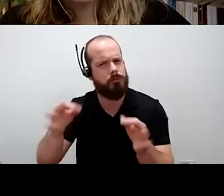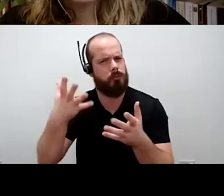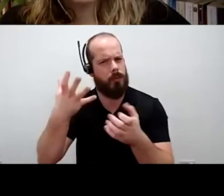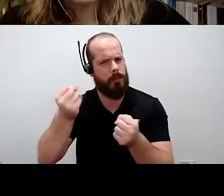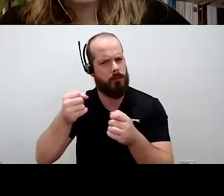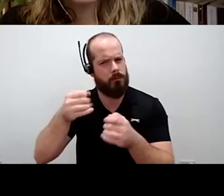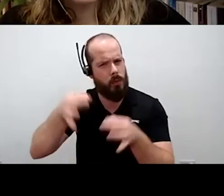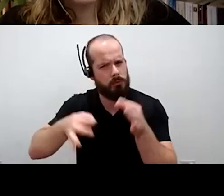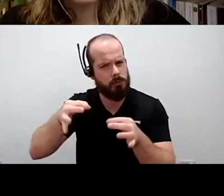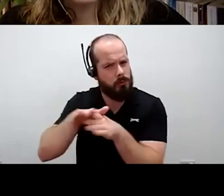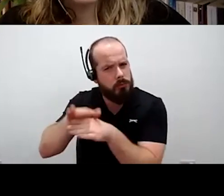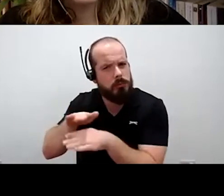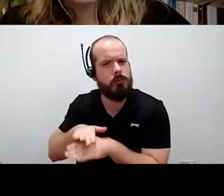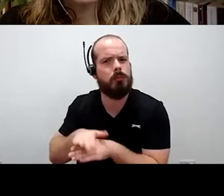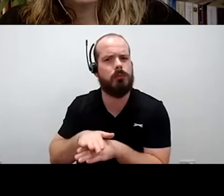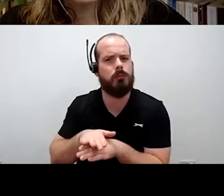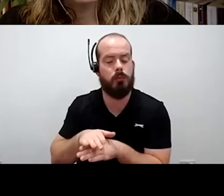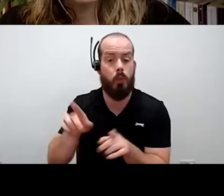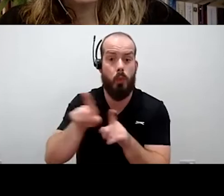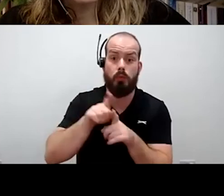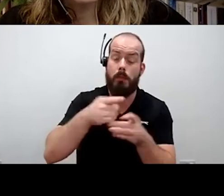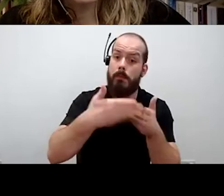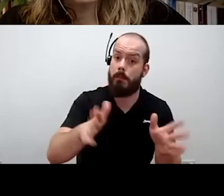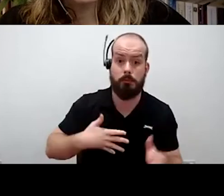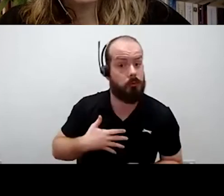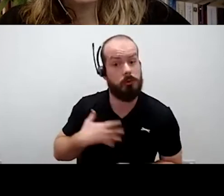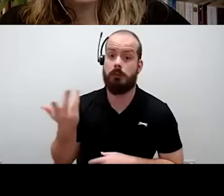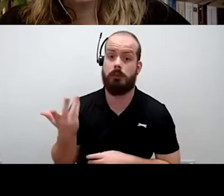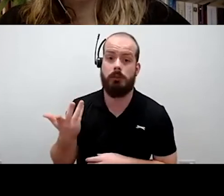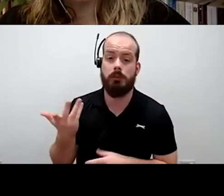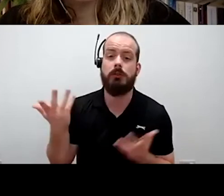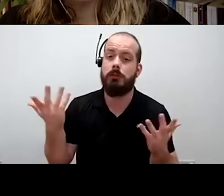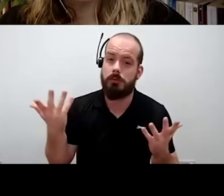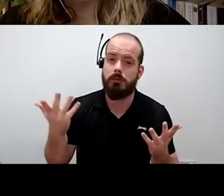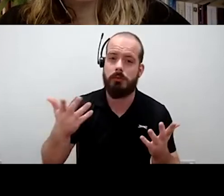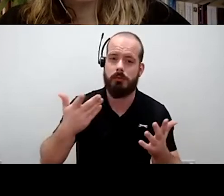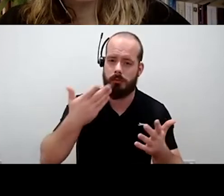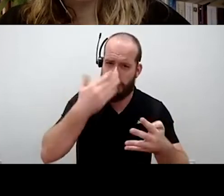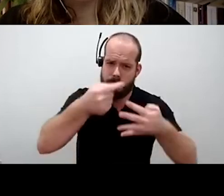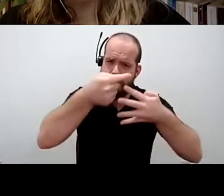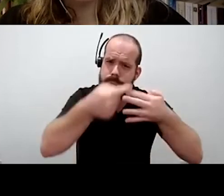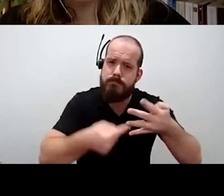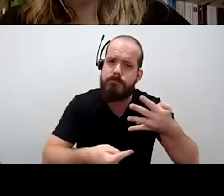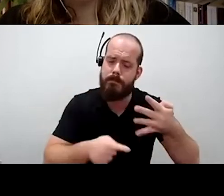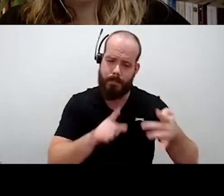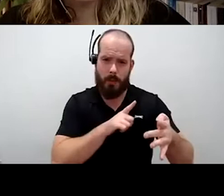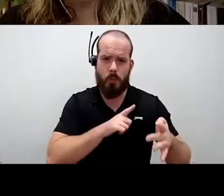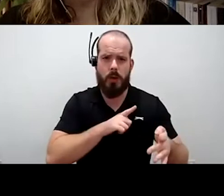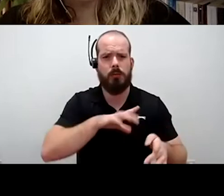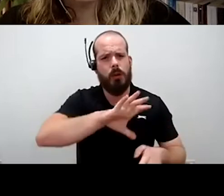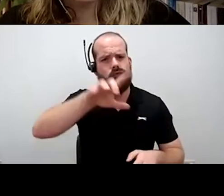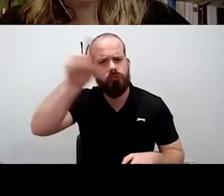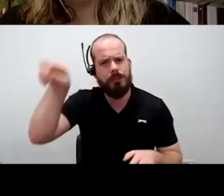it's acquired about itself all kinds of institutions that, depending on the country, are presenting things in a less than honest